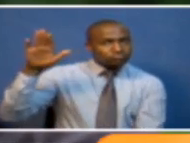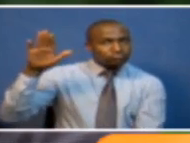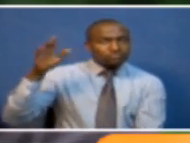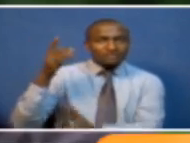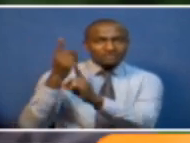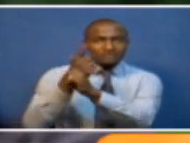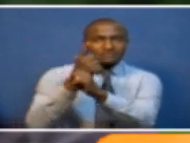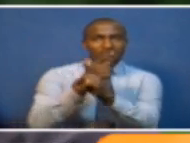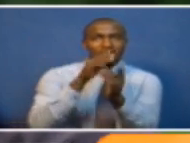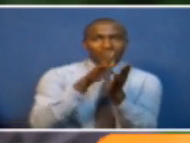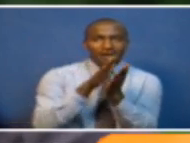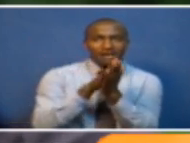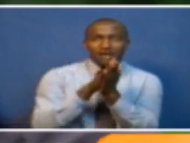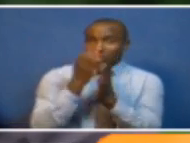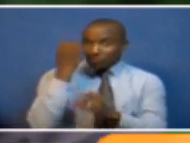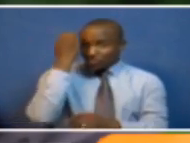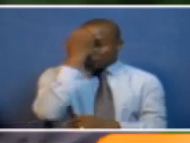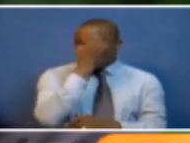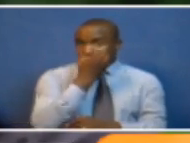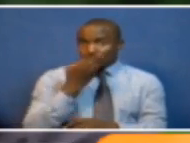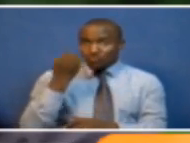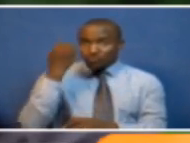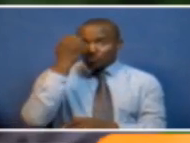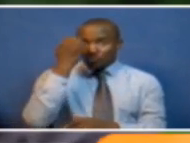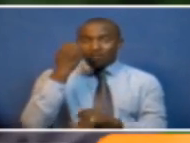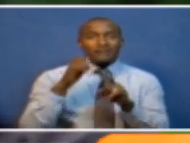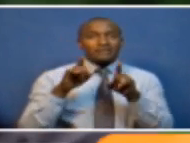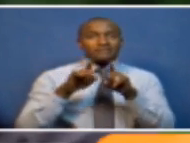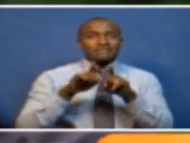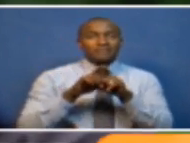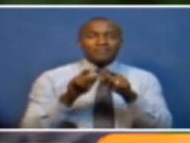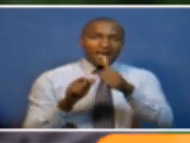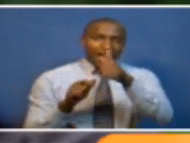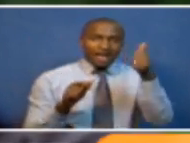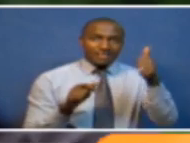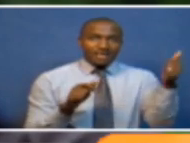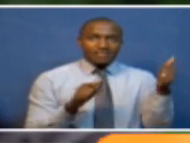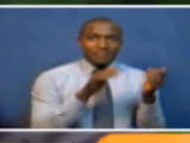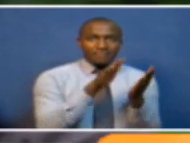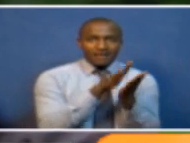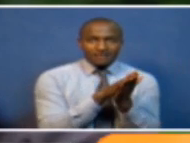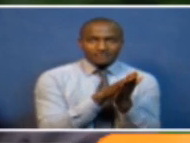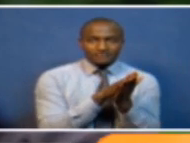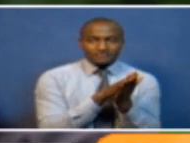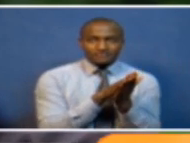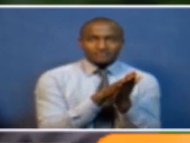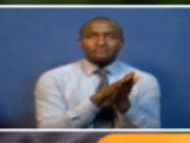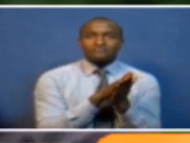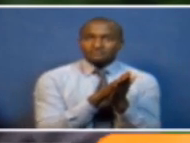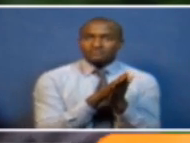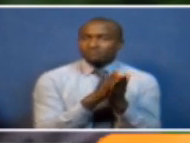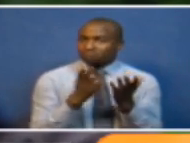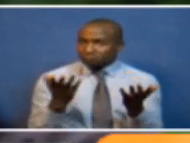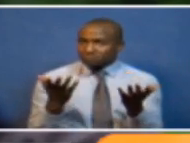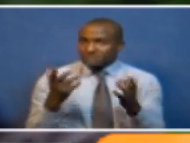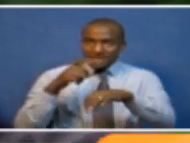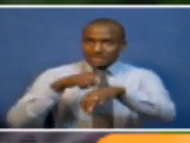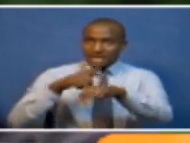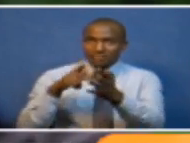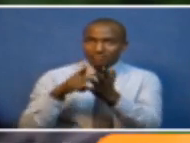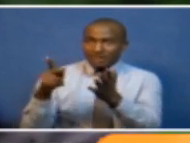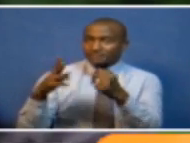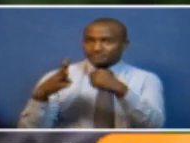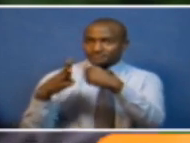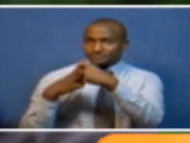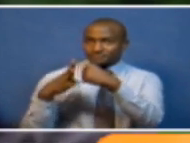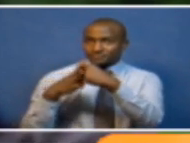banks, you know, from Europe and some from the African continent, had the first repayment schedule in September, because